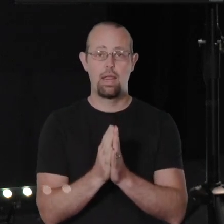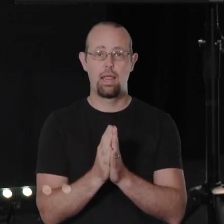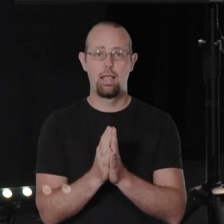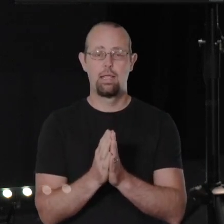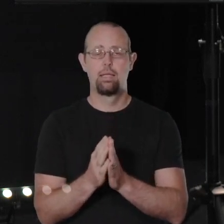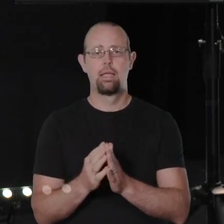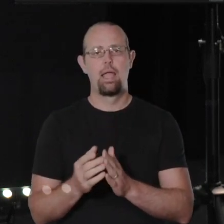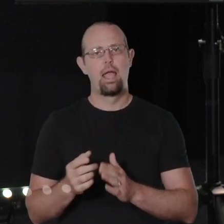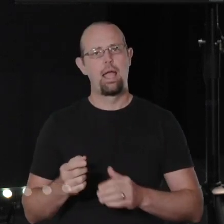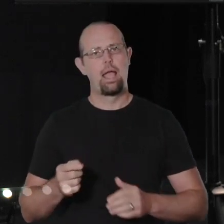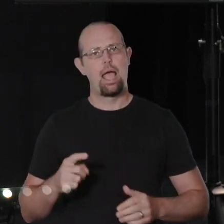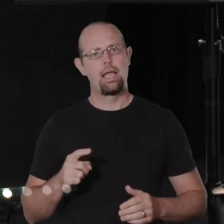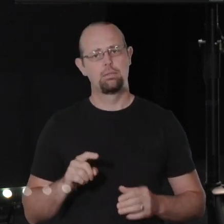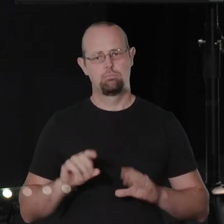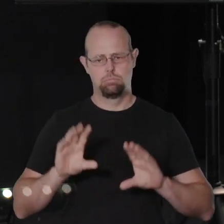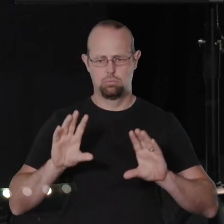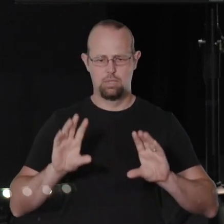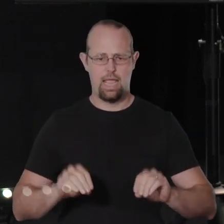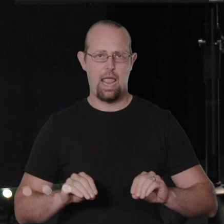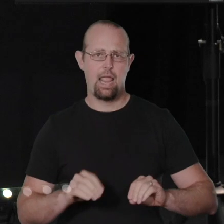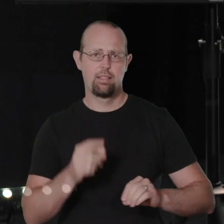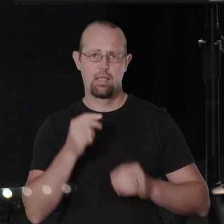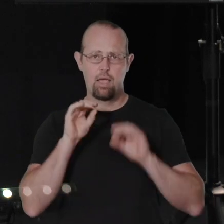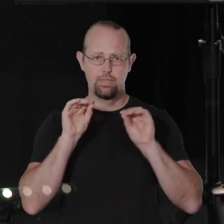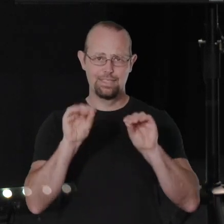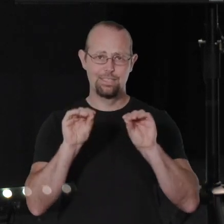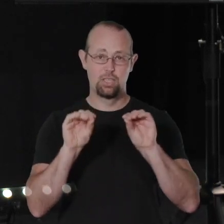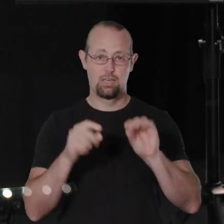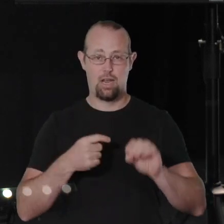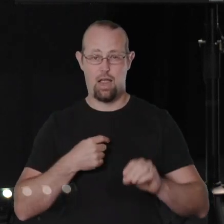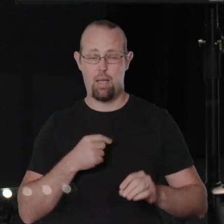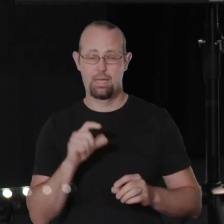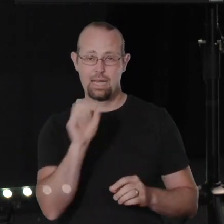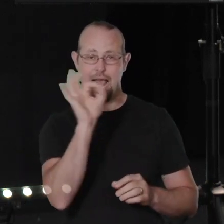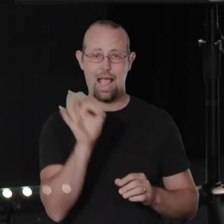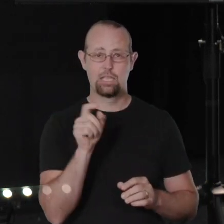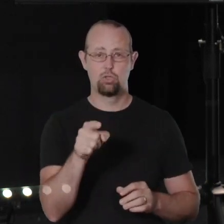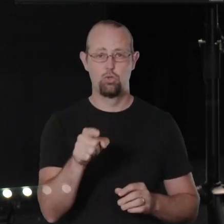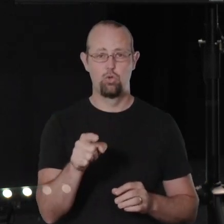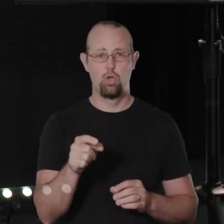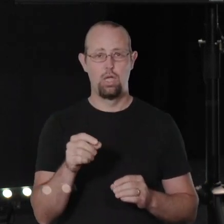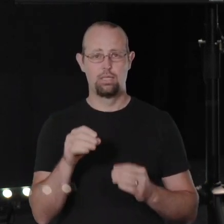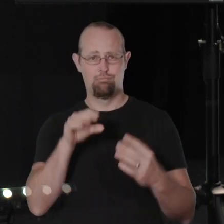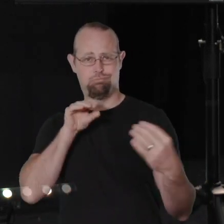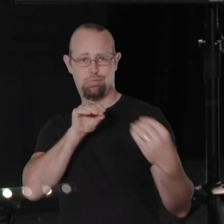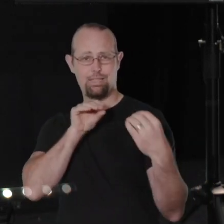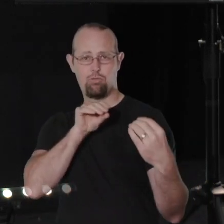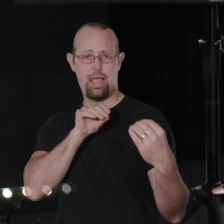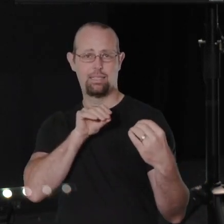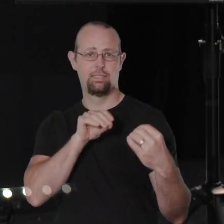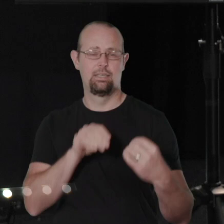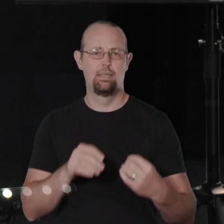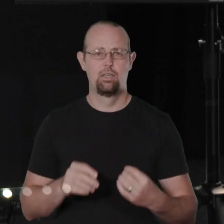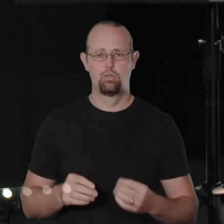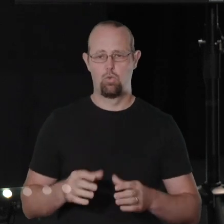interact at the end of this message with us. So if you're watching on a large TV, make sure you've also opened your phone or your iPad or